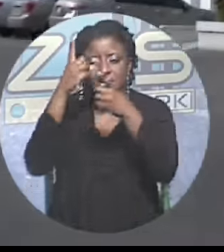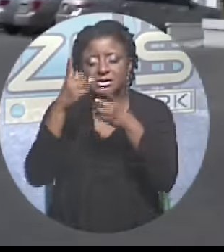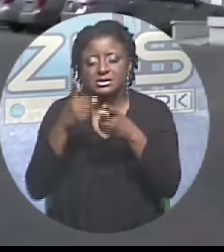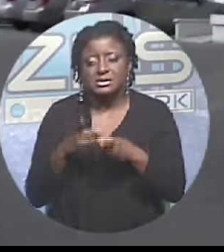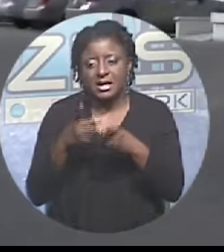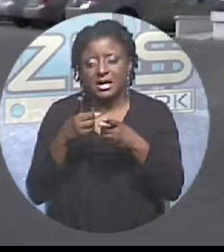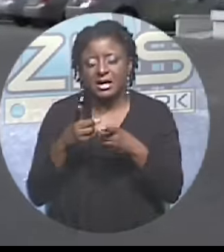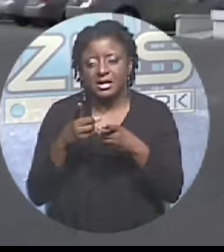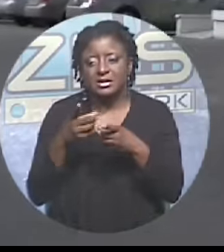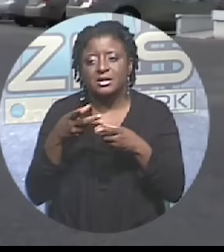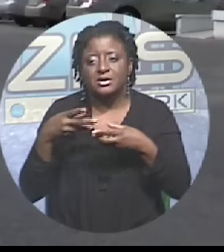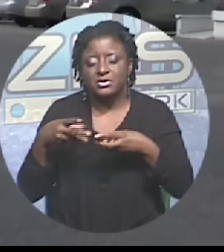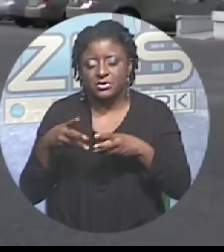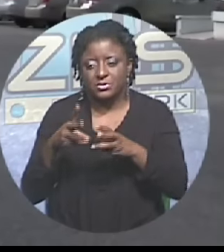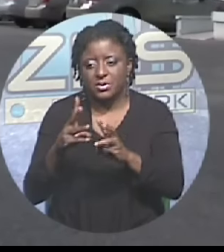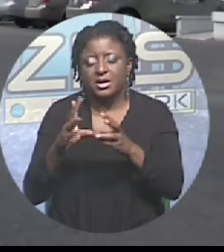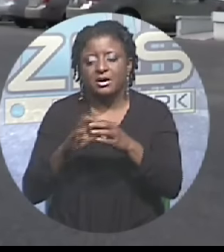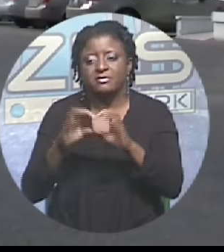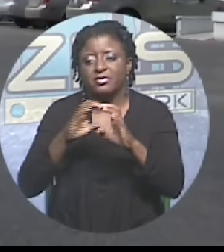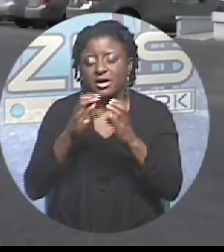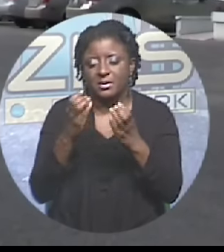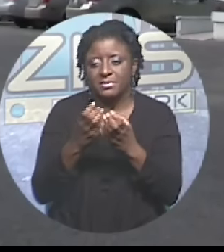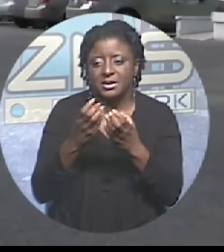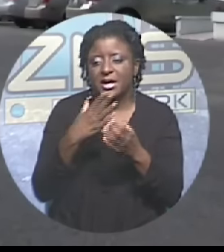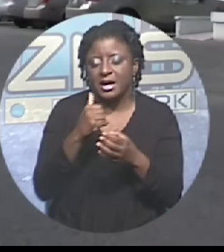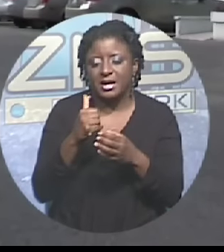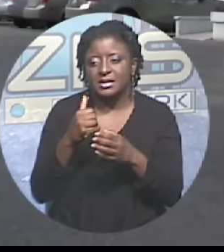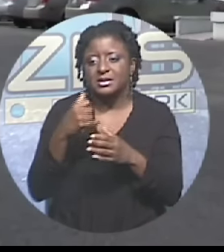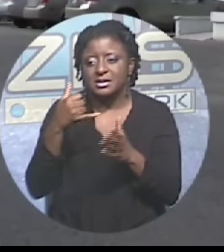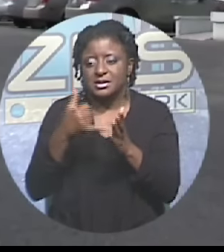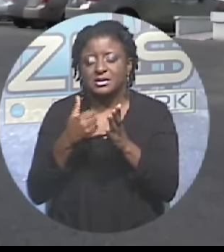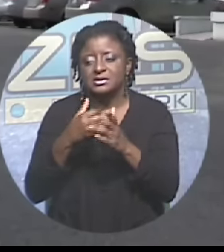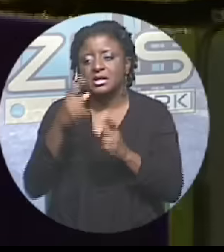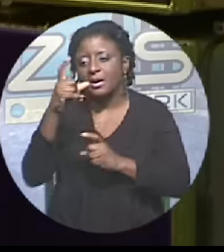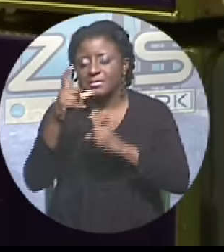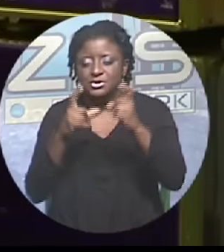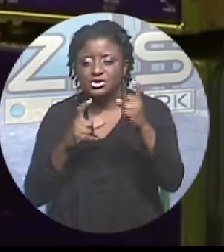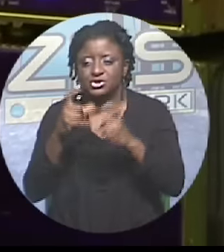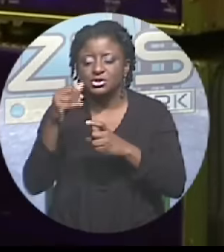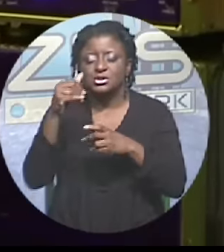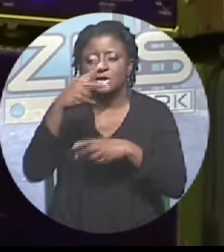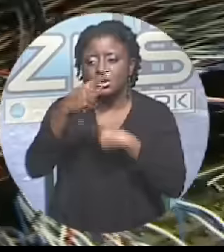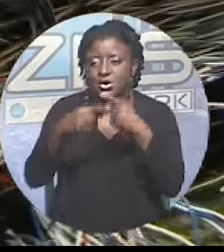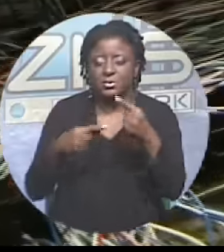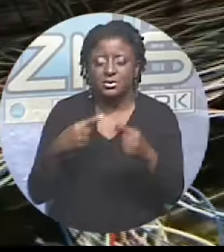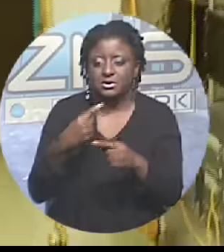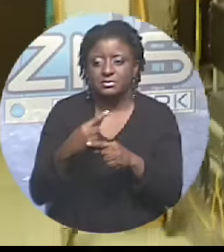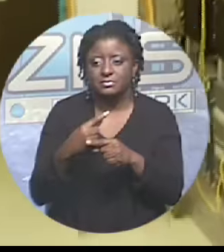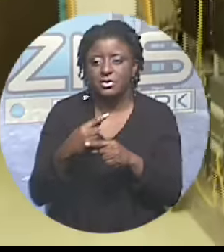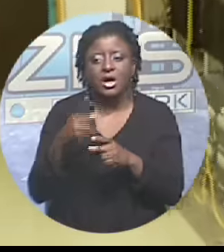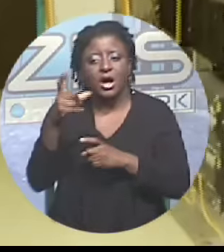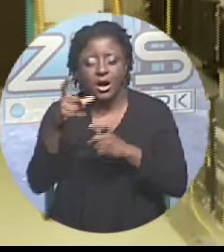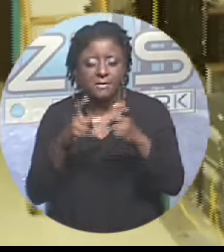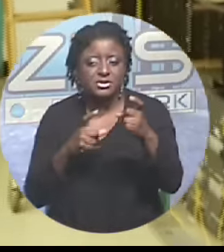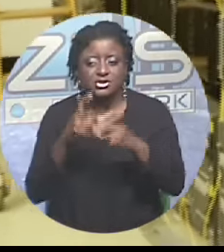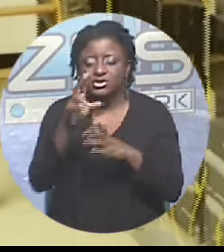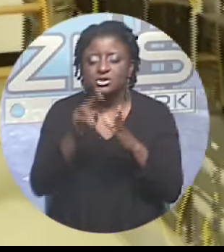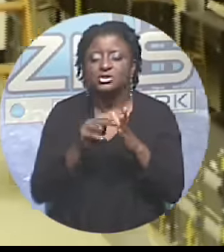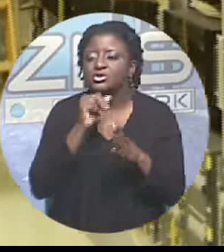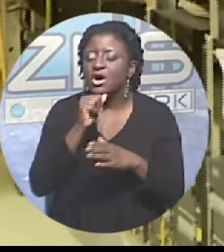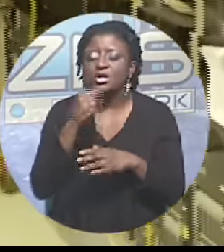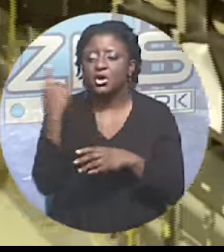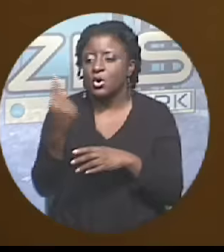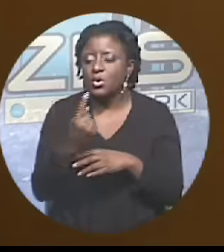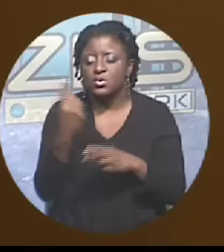also bracing for competition in the mobile markets. However, he says competition is not BTC's only worry, as this year